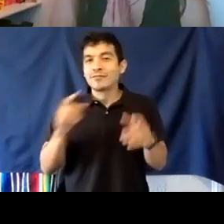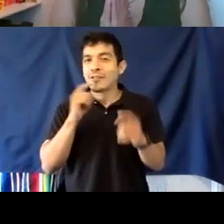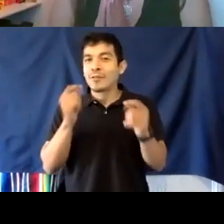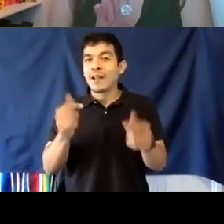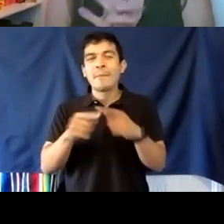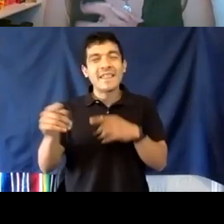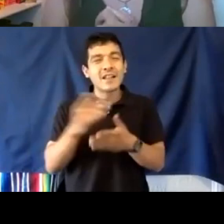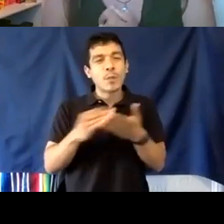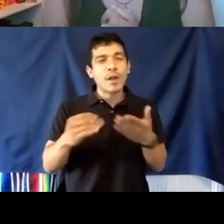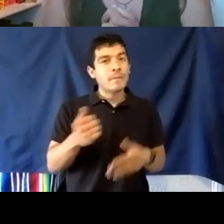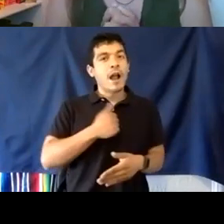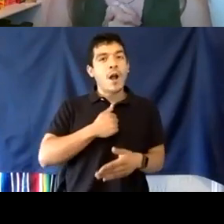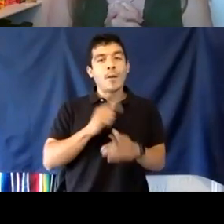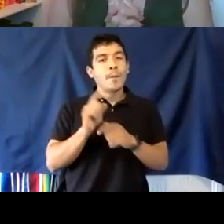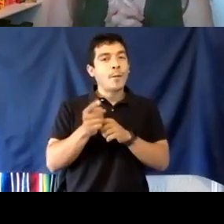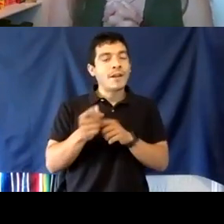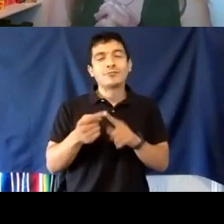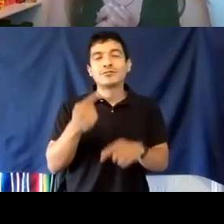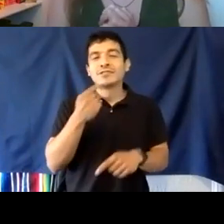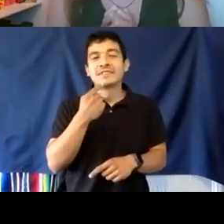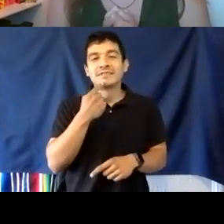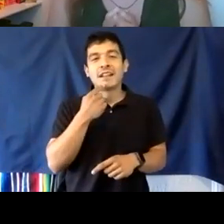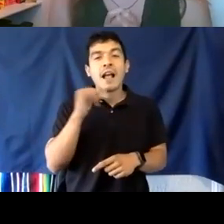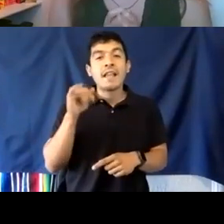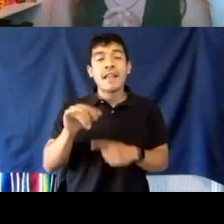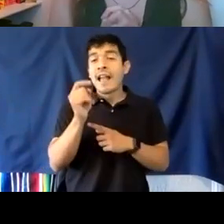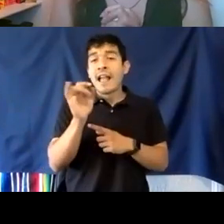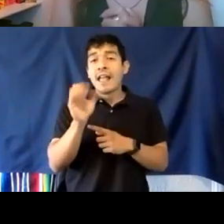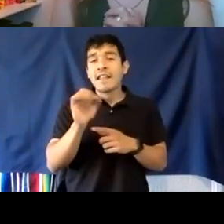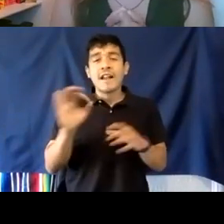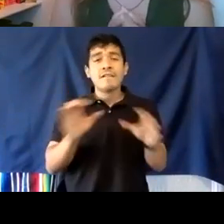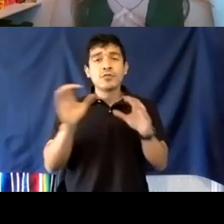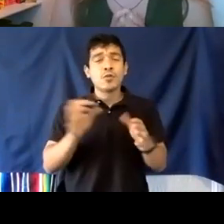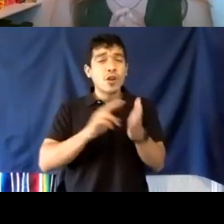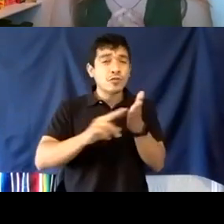own little soapbox moment to say the ethics of doing research,